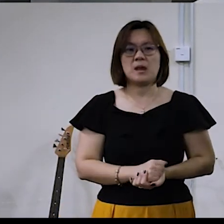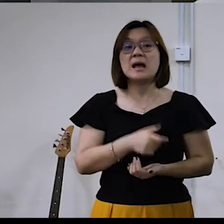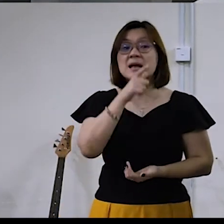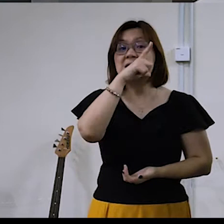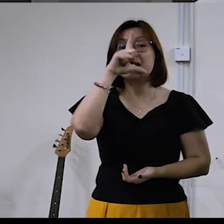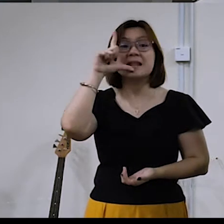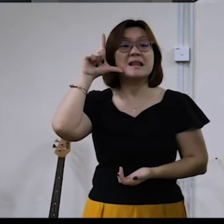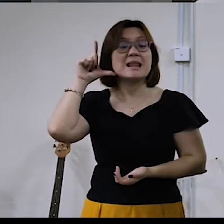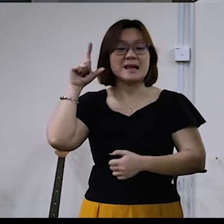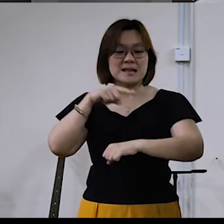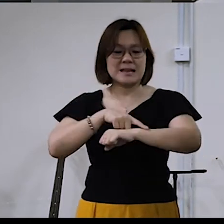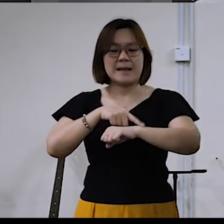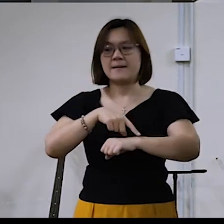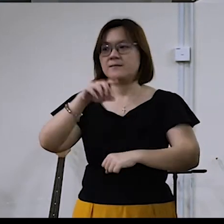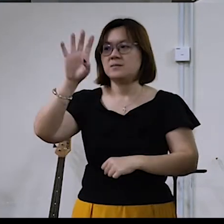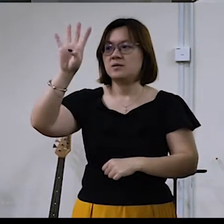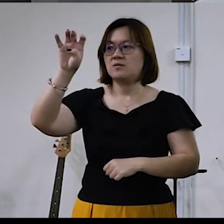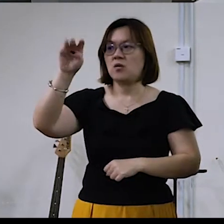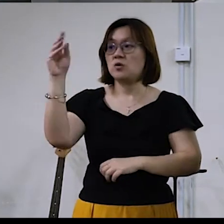Hallelujah. Thank you, Jesus.